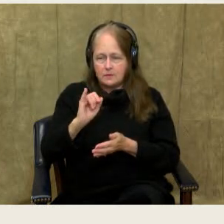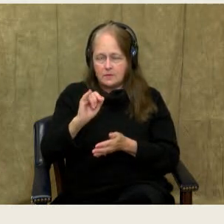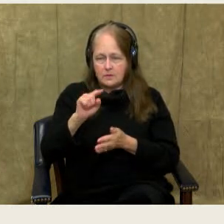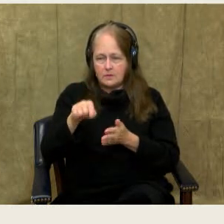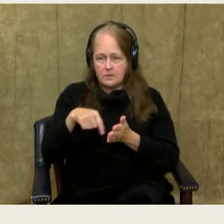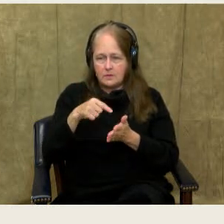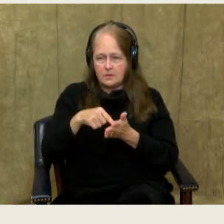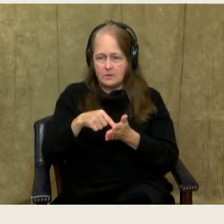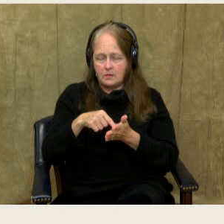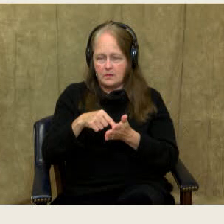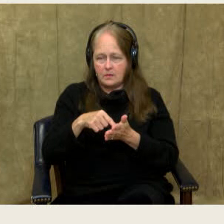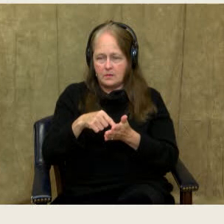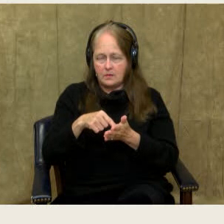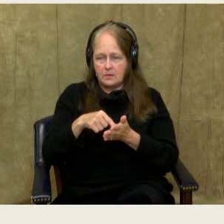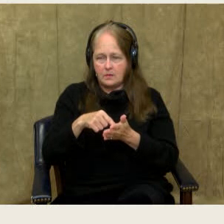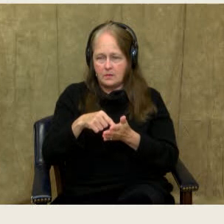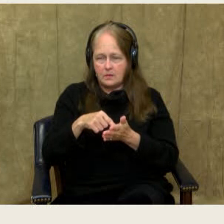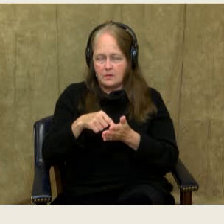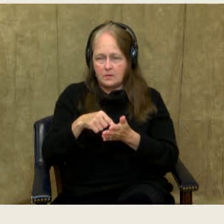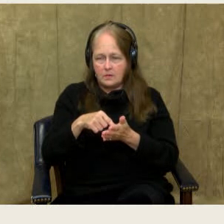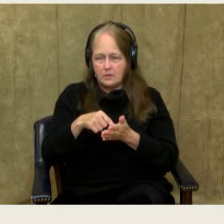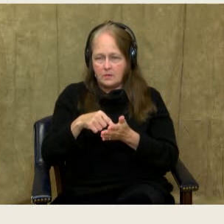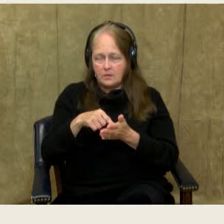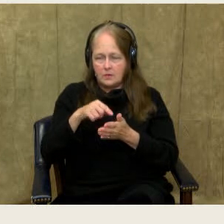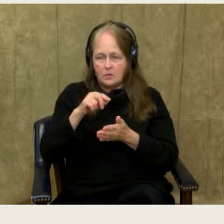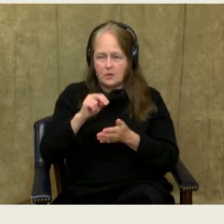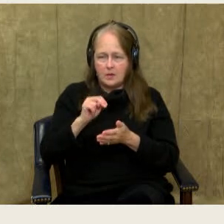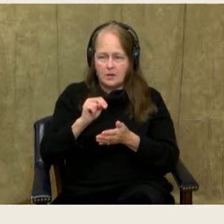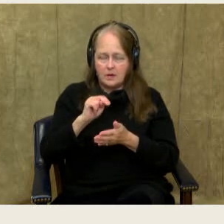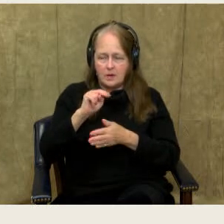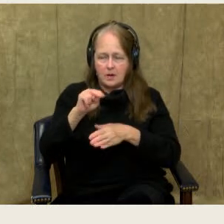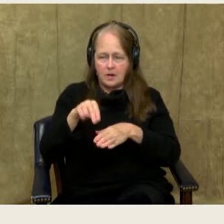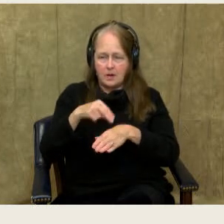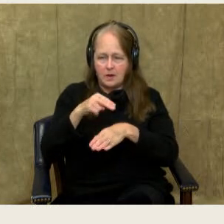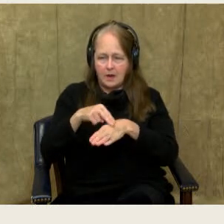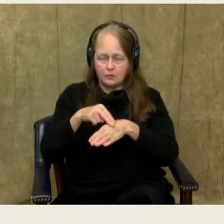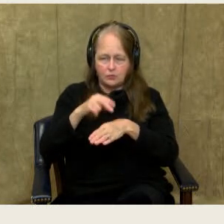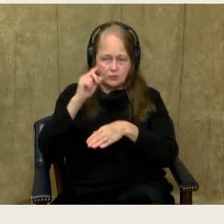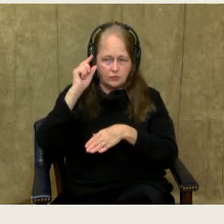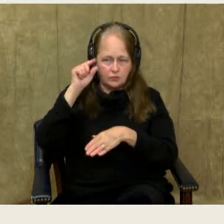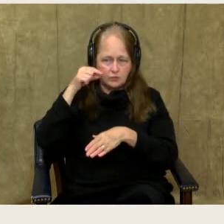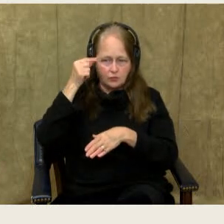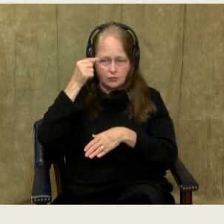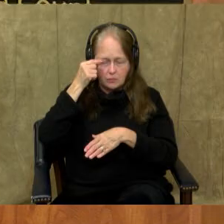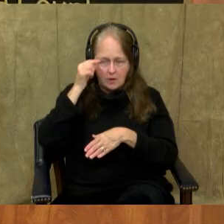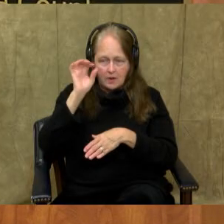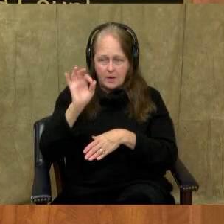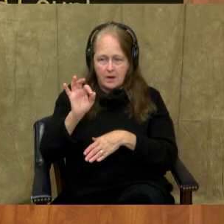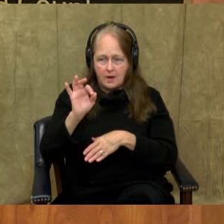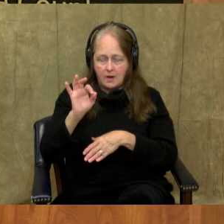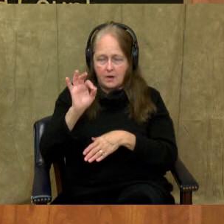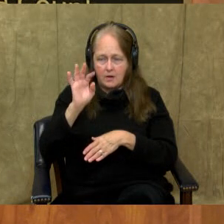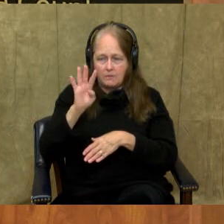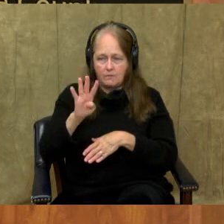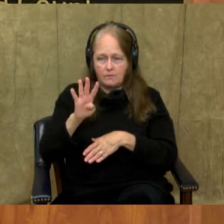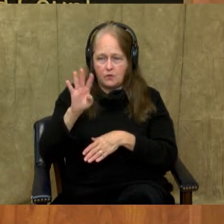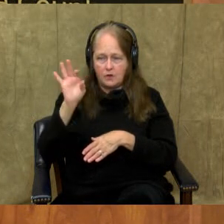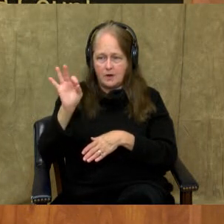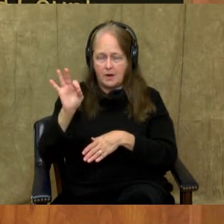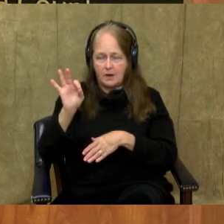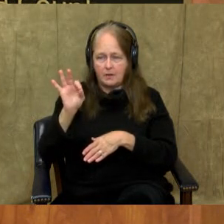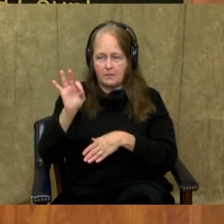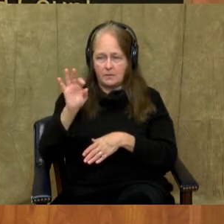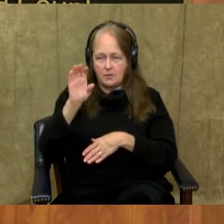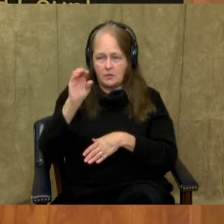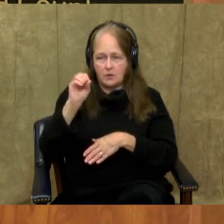the province that the nationalist government went to in 1949 when the Communist Revolution took over